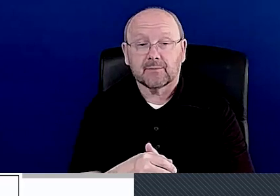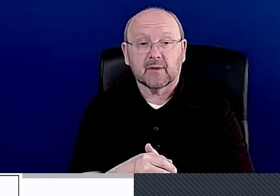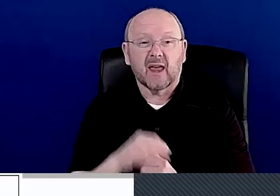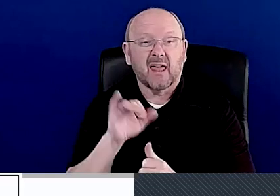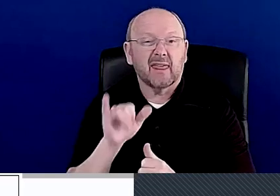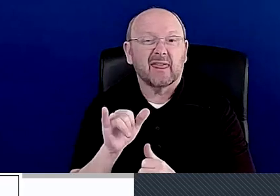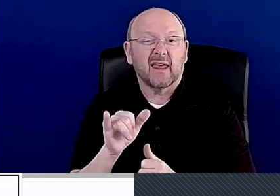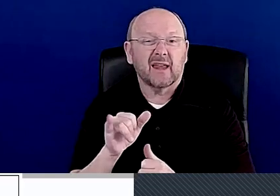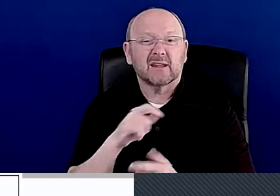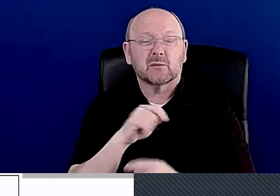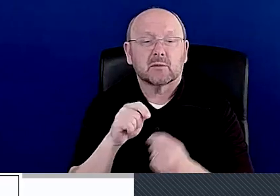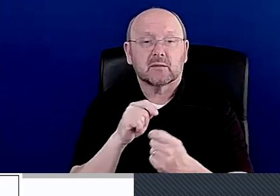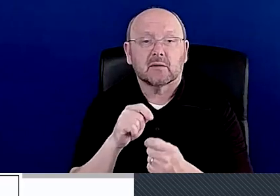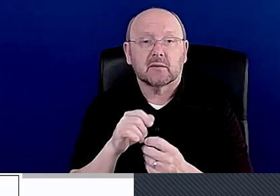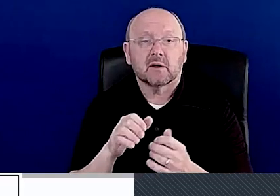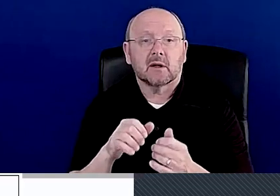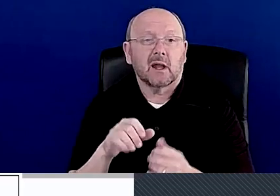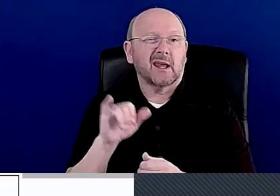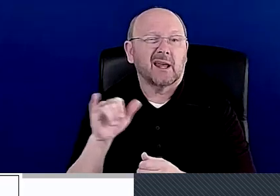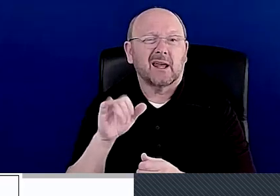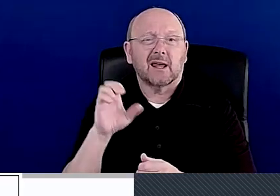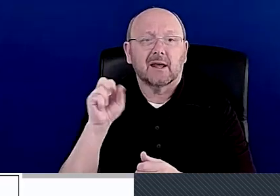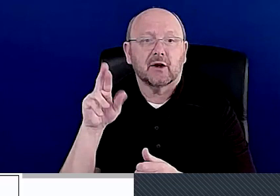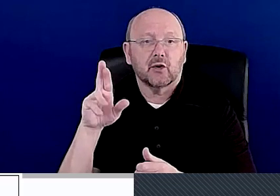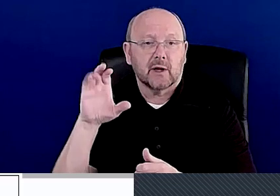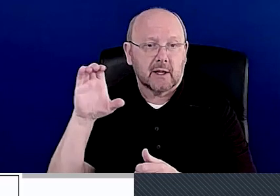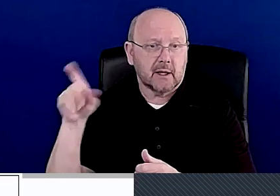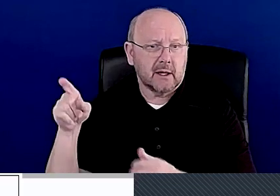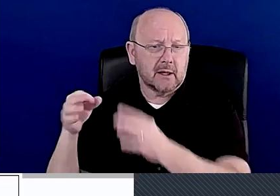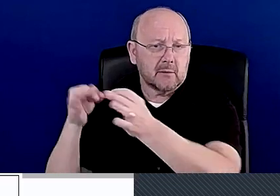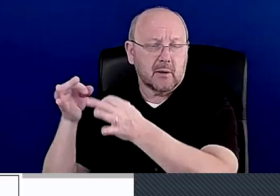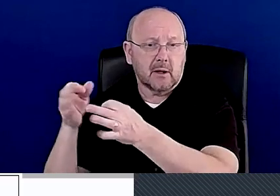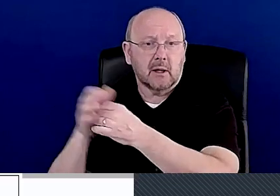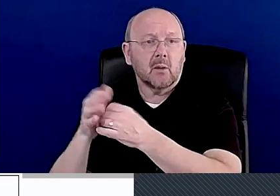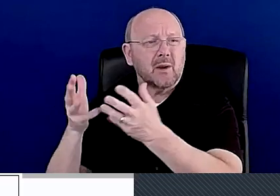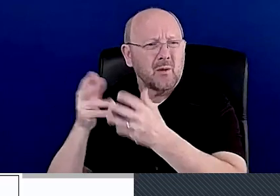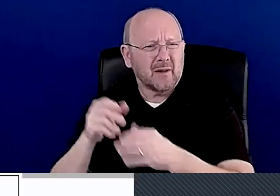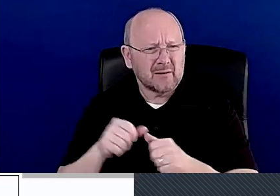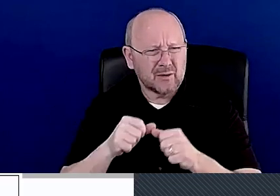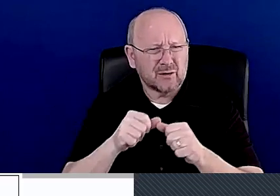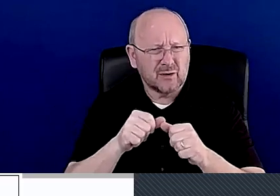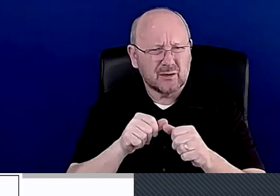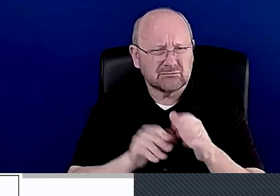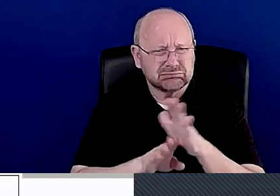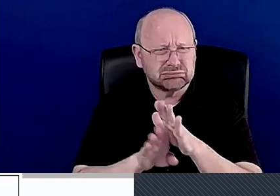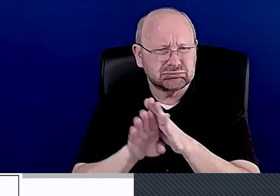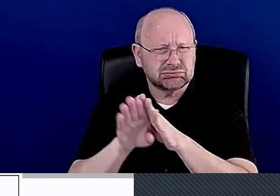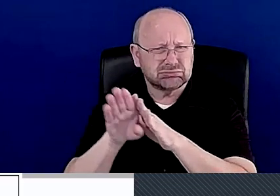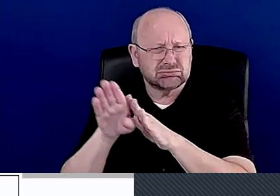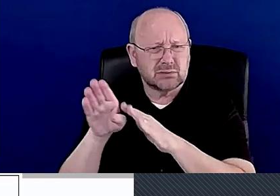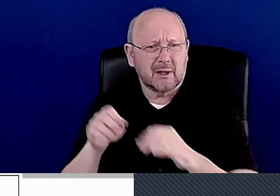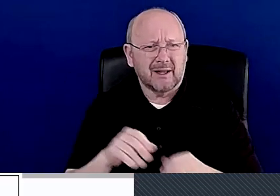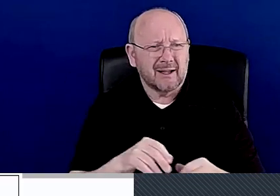that's specific with, like Eric was saying, we want these students to move on, right? Not only learn the